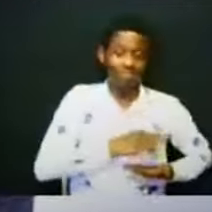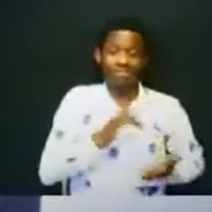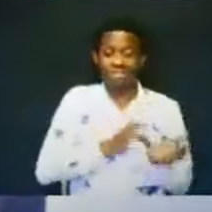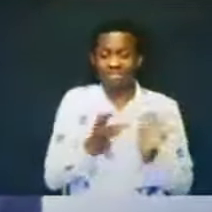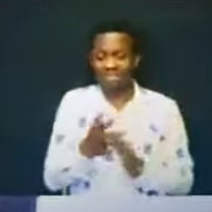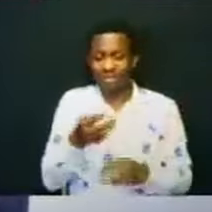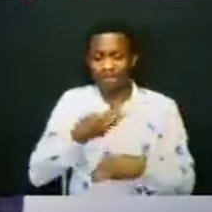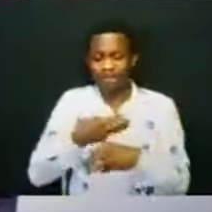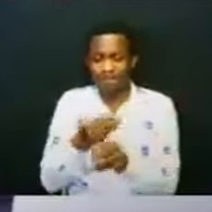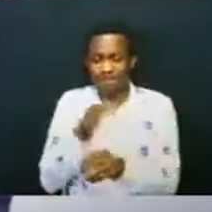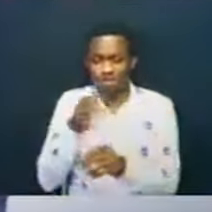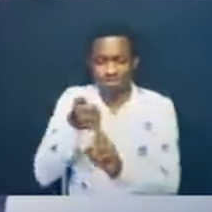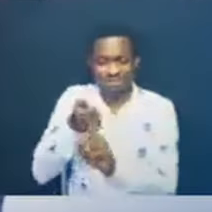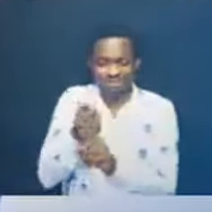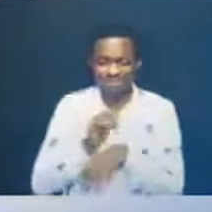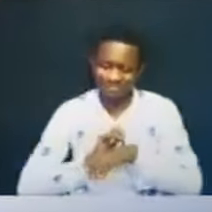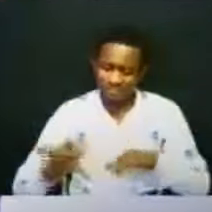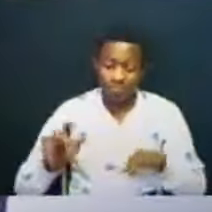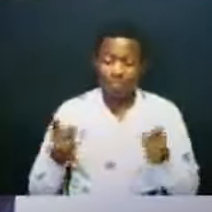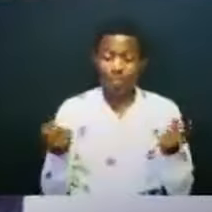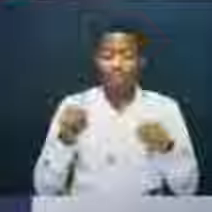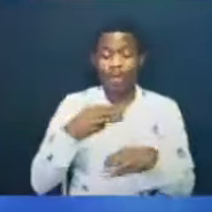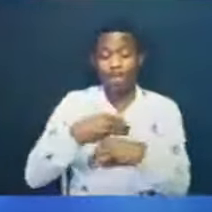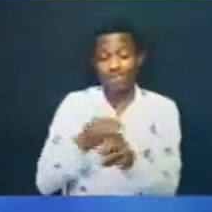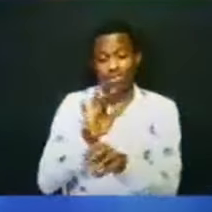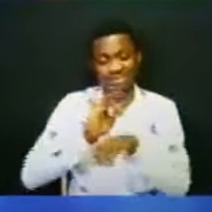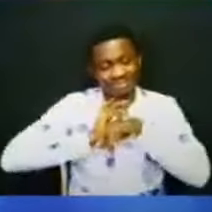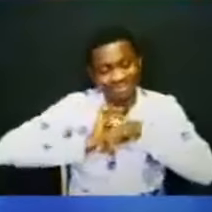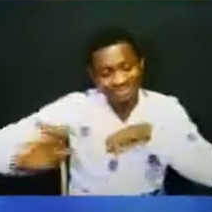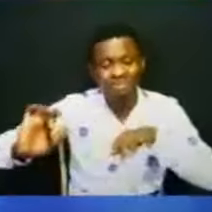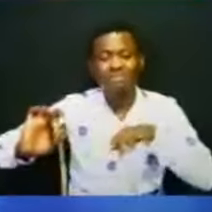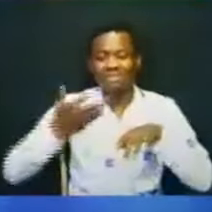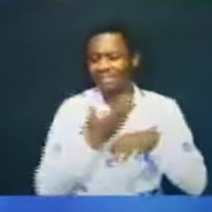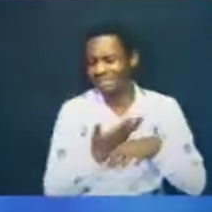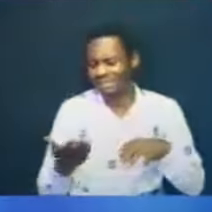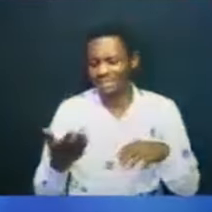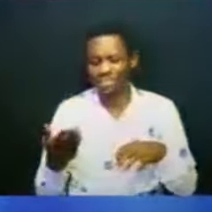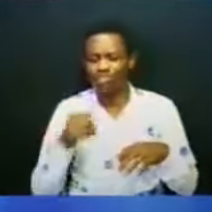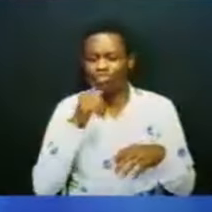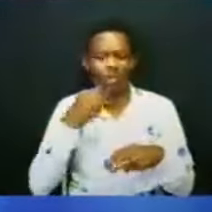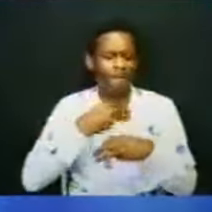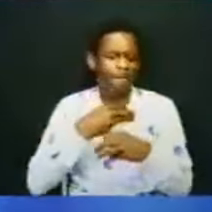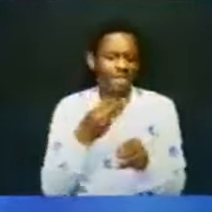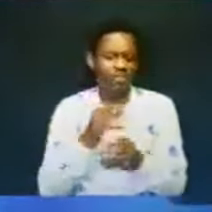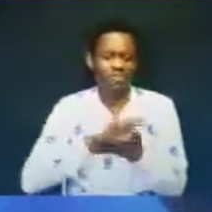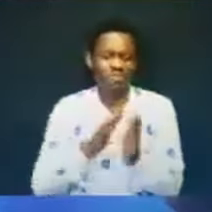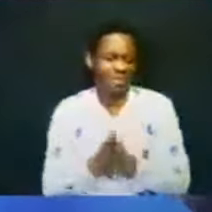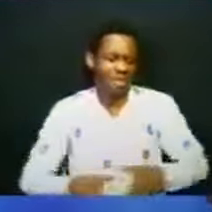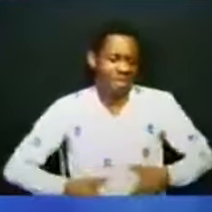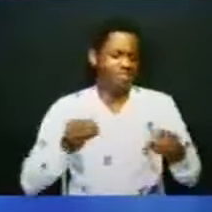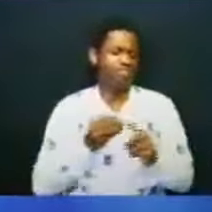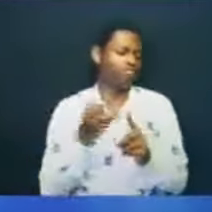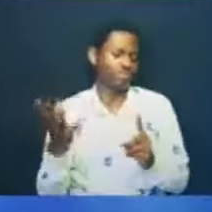nothing. Yesu oto no hompan. When you make yourself nothing, things do not offend you that much. Se oto